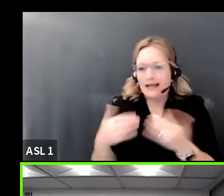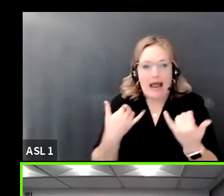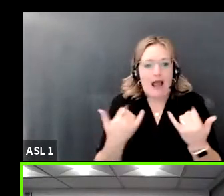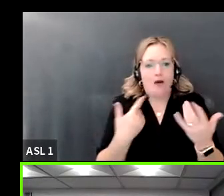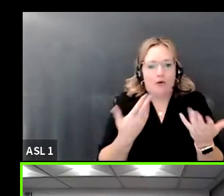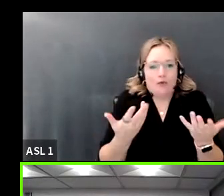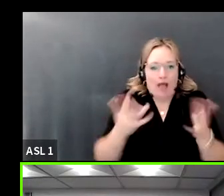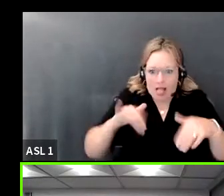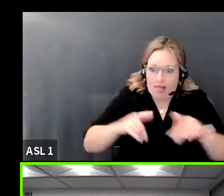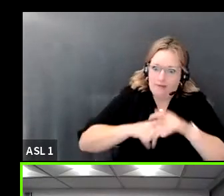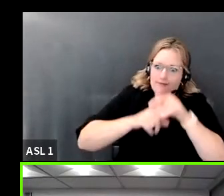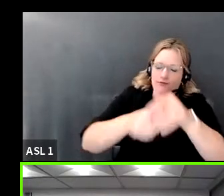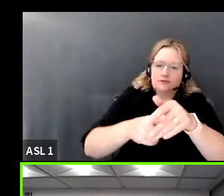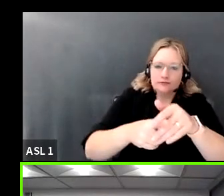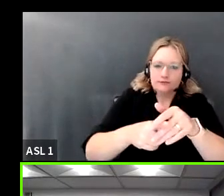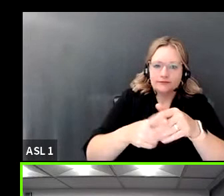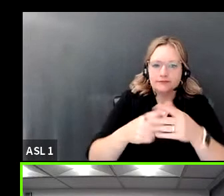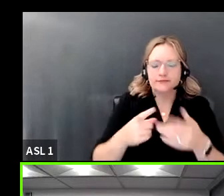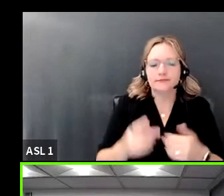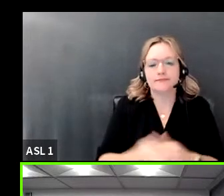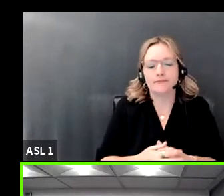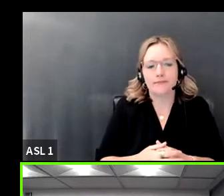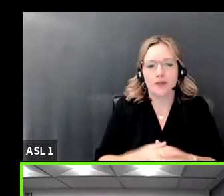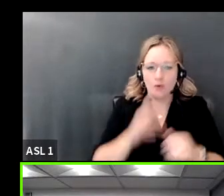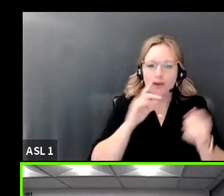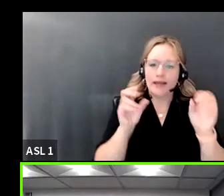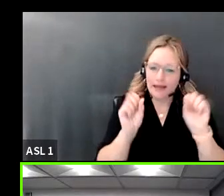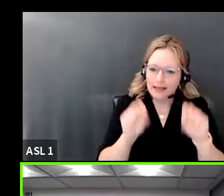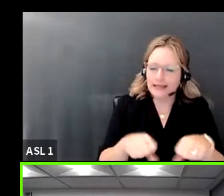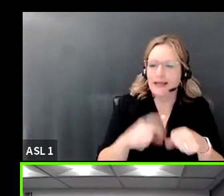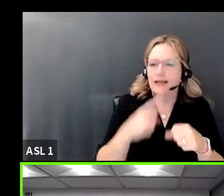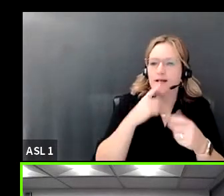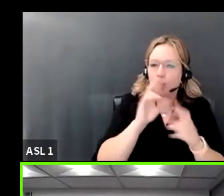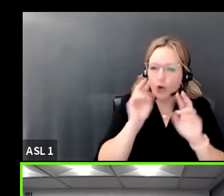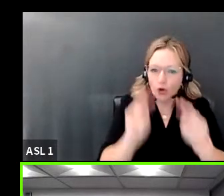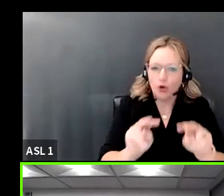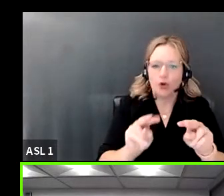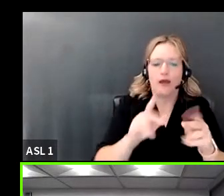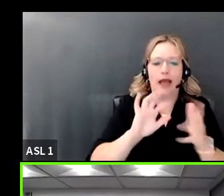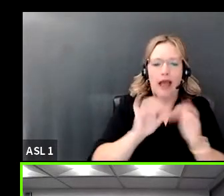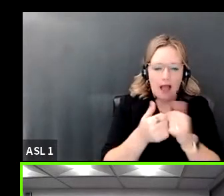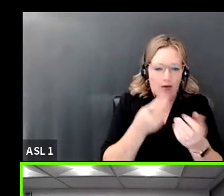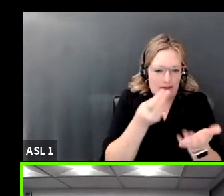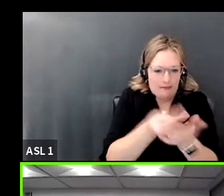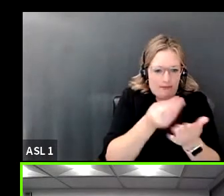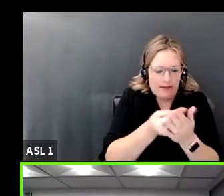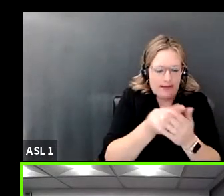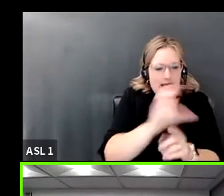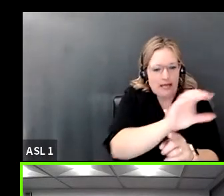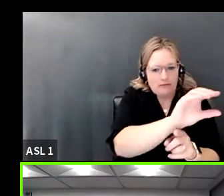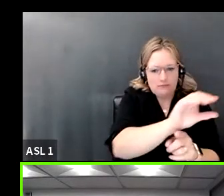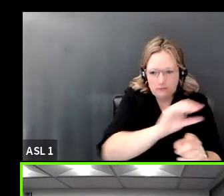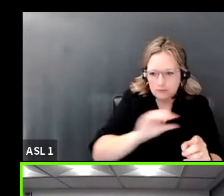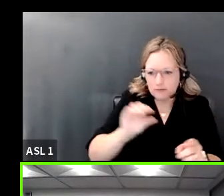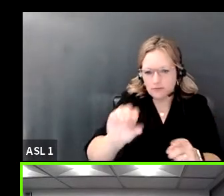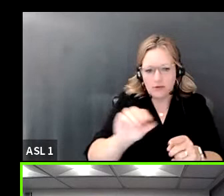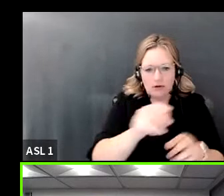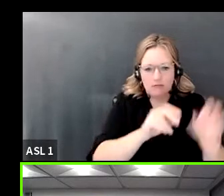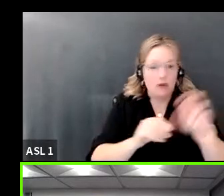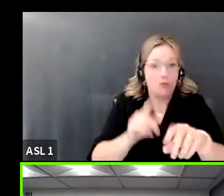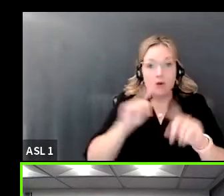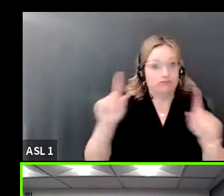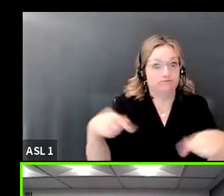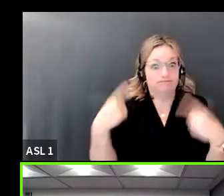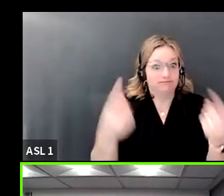that could look at further resource detasking and resource reallocation we have not been doing that